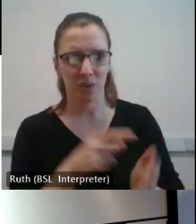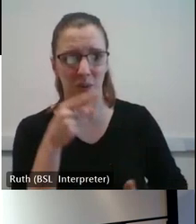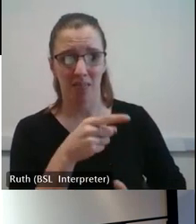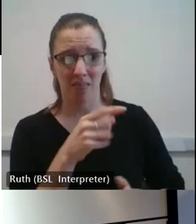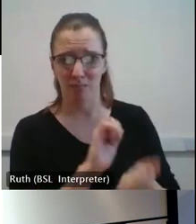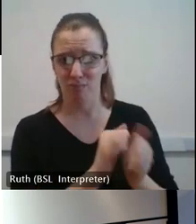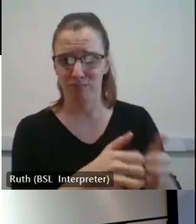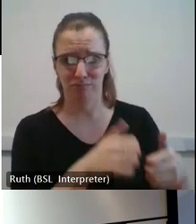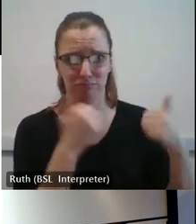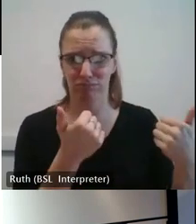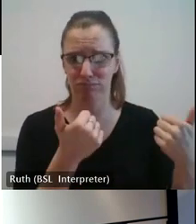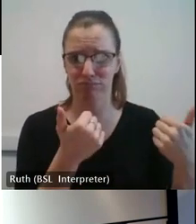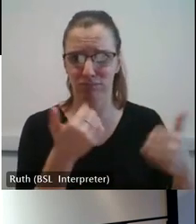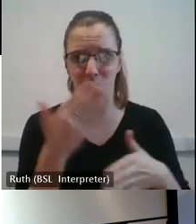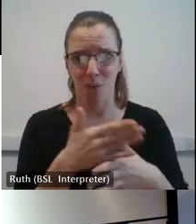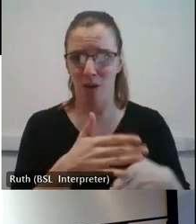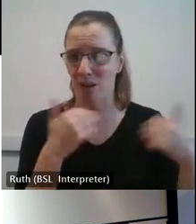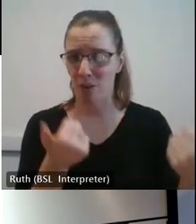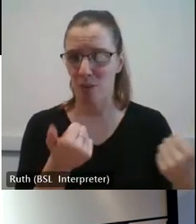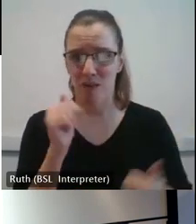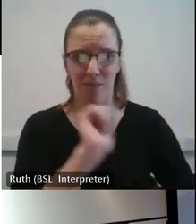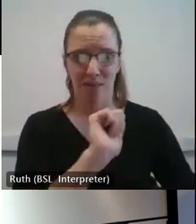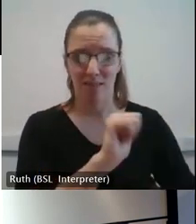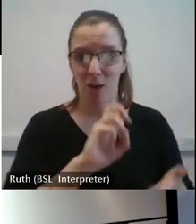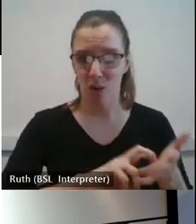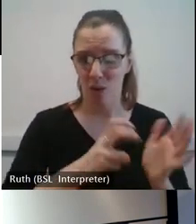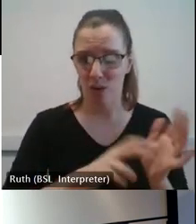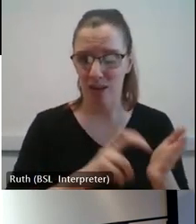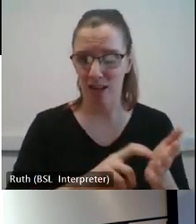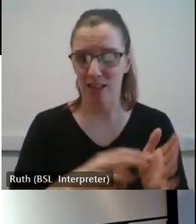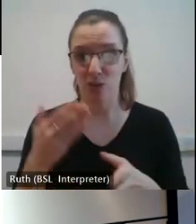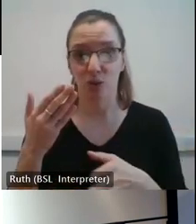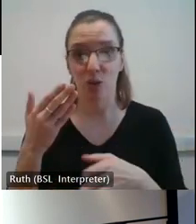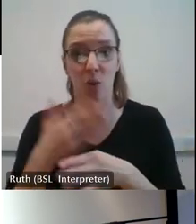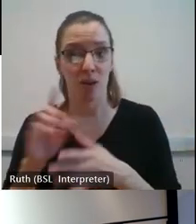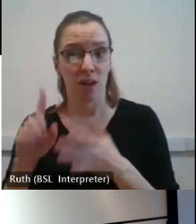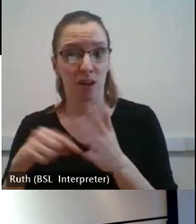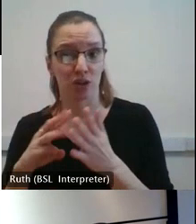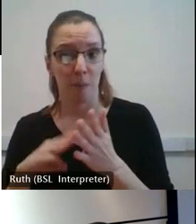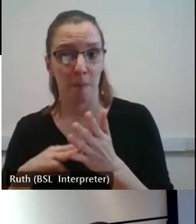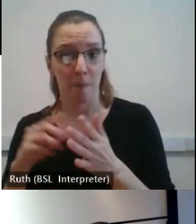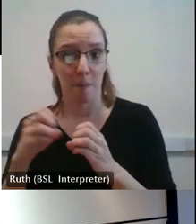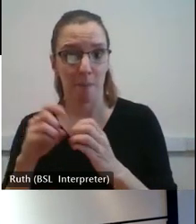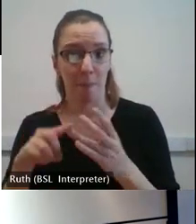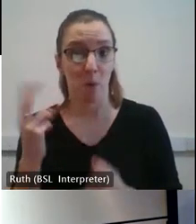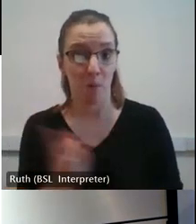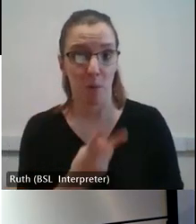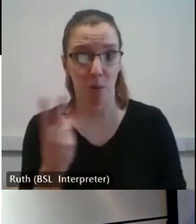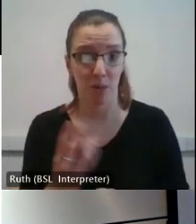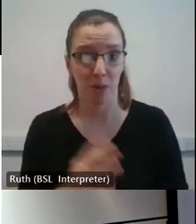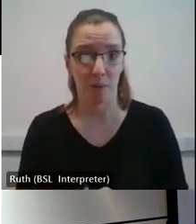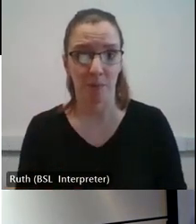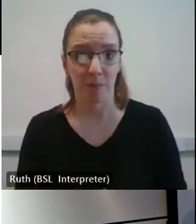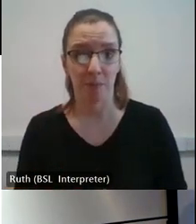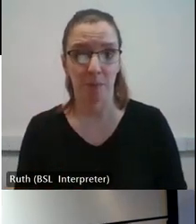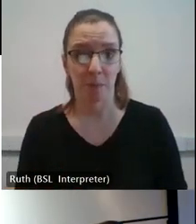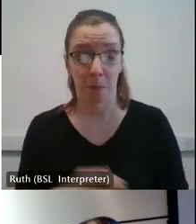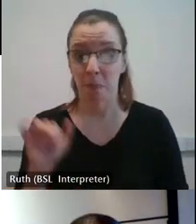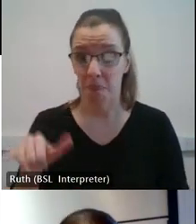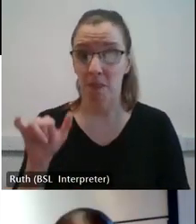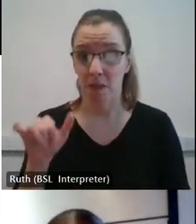partnership that's working really well for that organization and also working for Jambo? Yes, we you know, we work with quite a